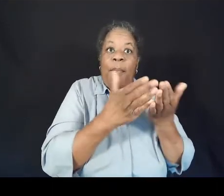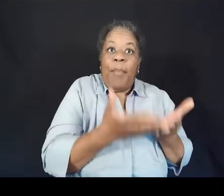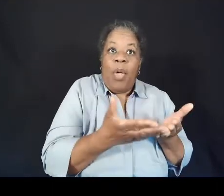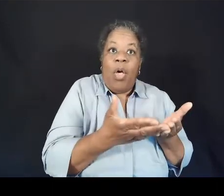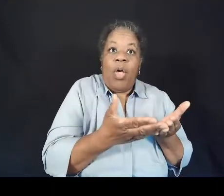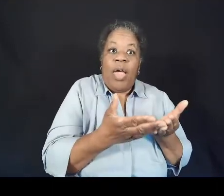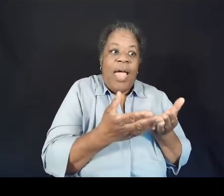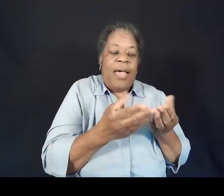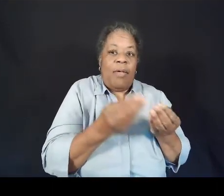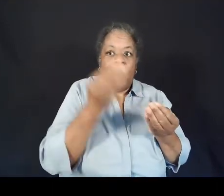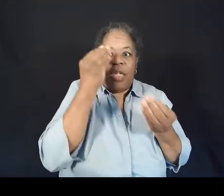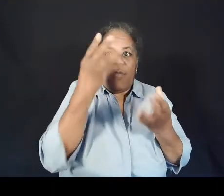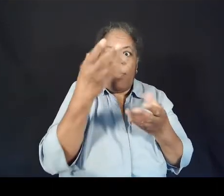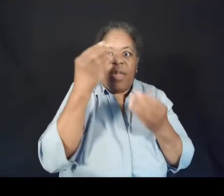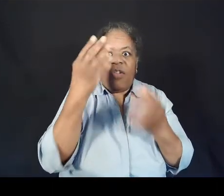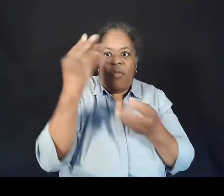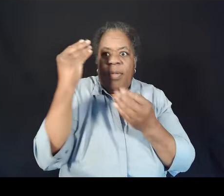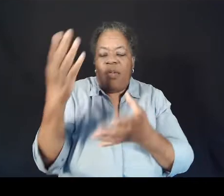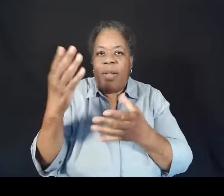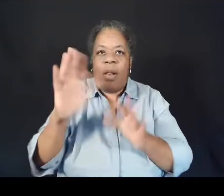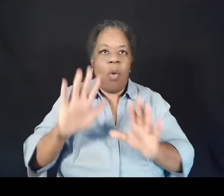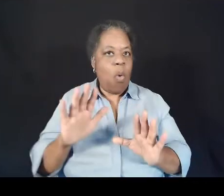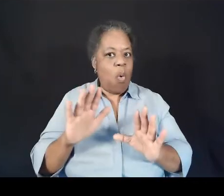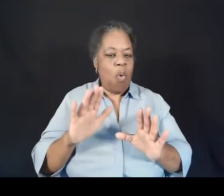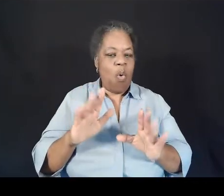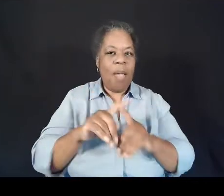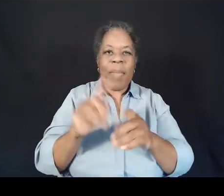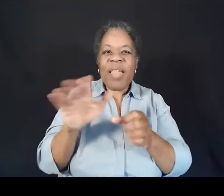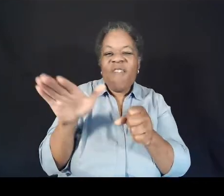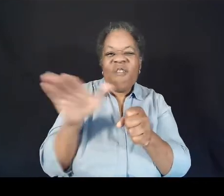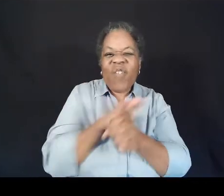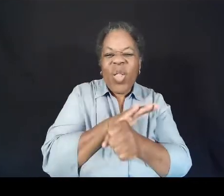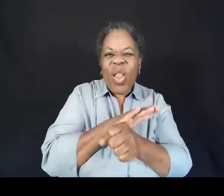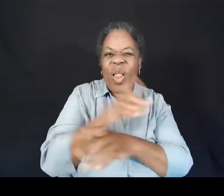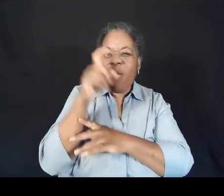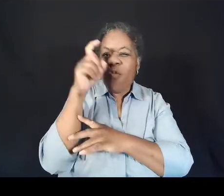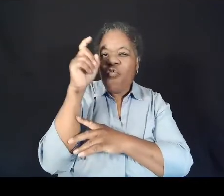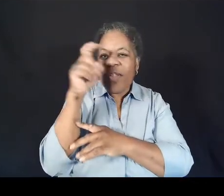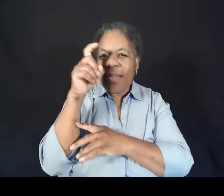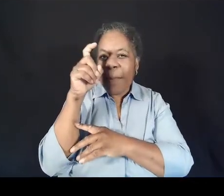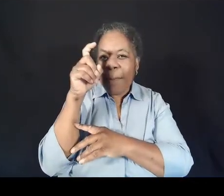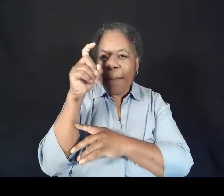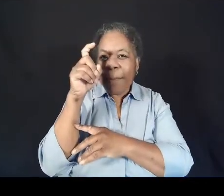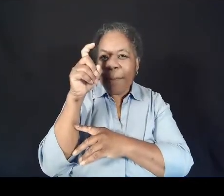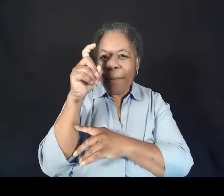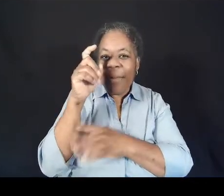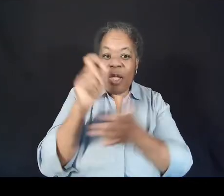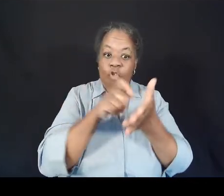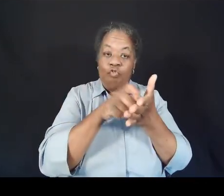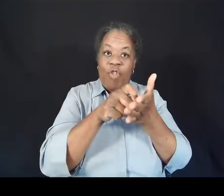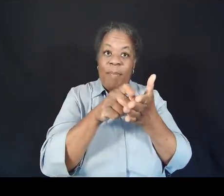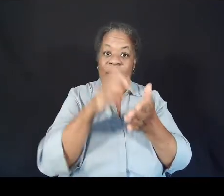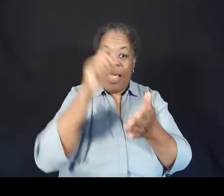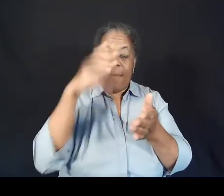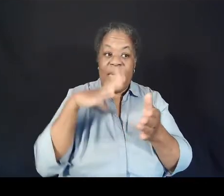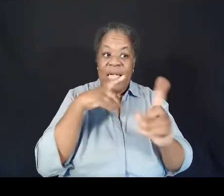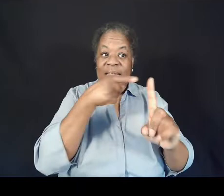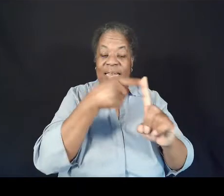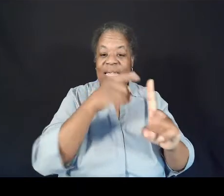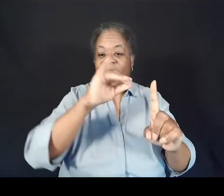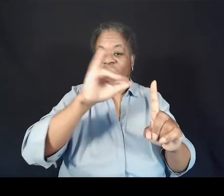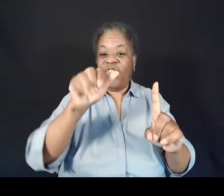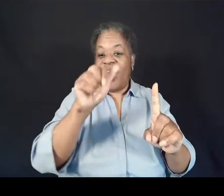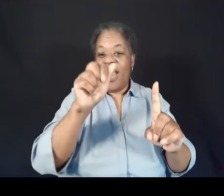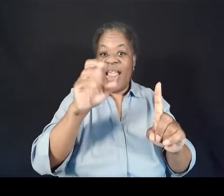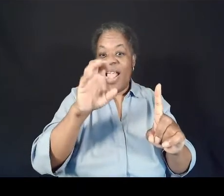information, but it's loaded with wisdom. It was written by a man named James to Christians